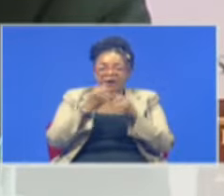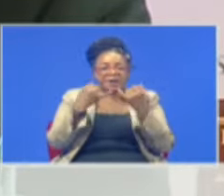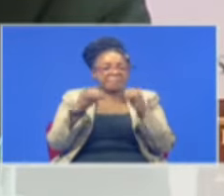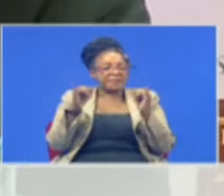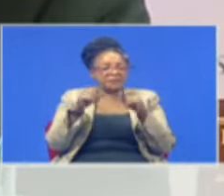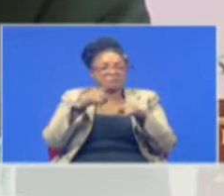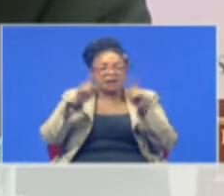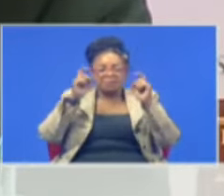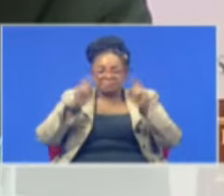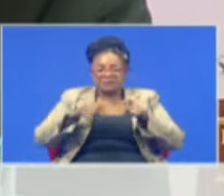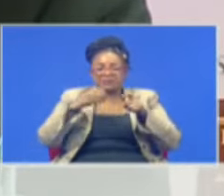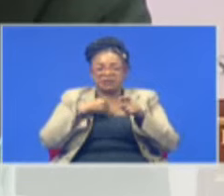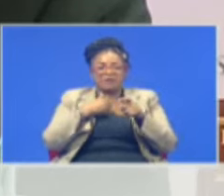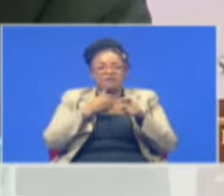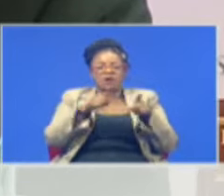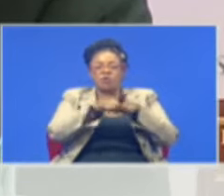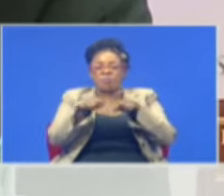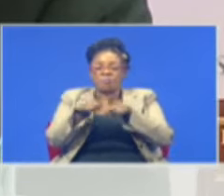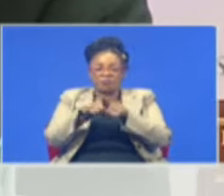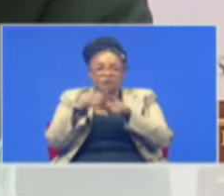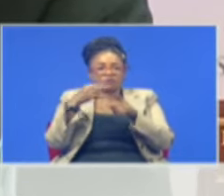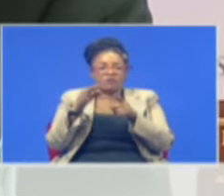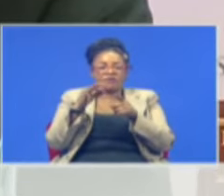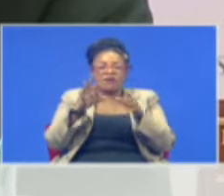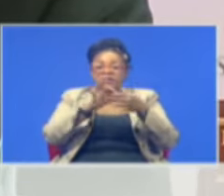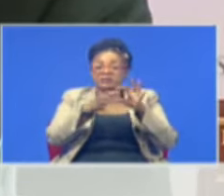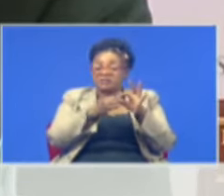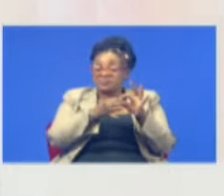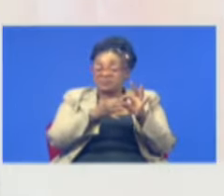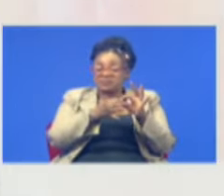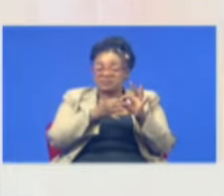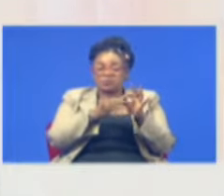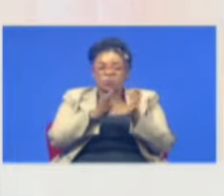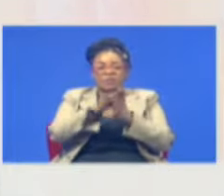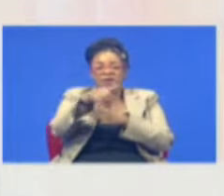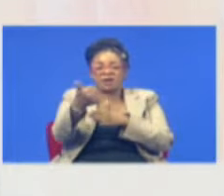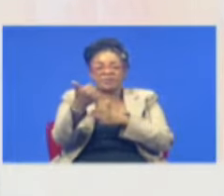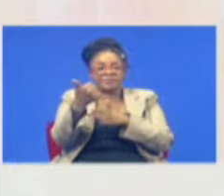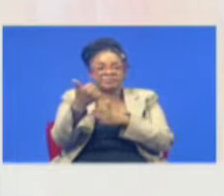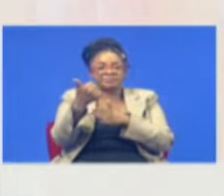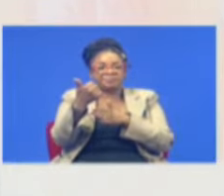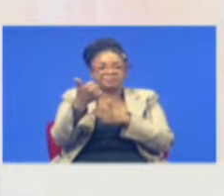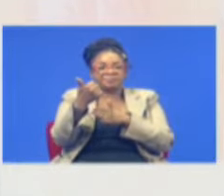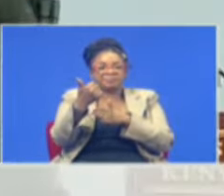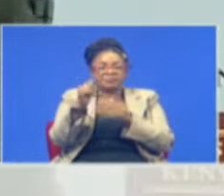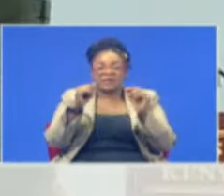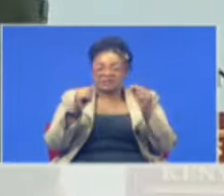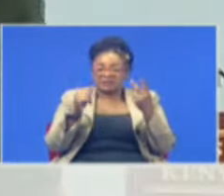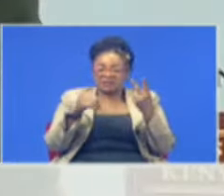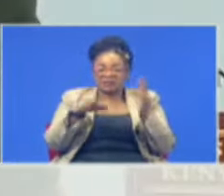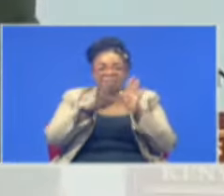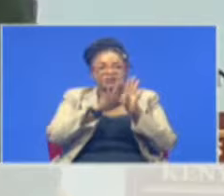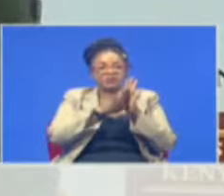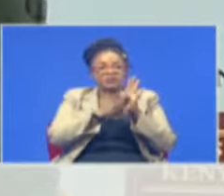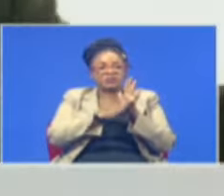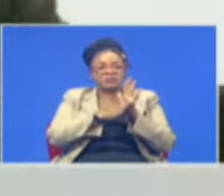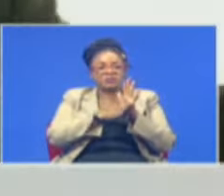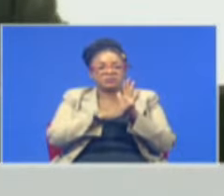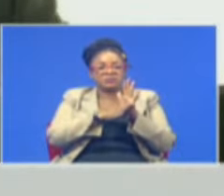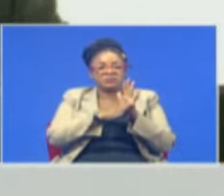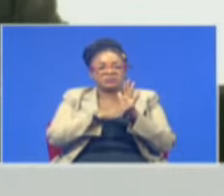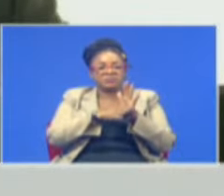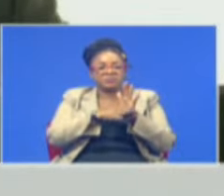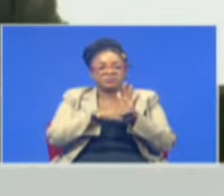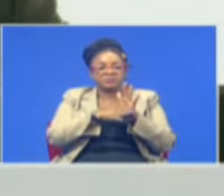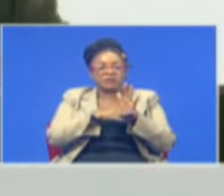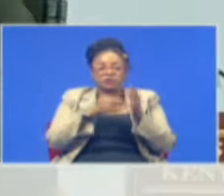some common ground of interdependence with the other arms. The second agenda is to build